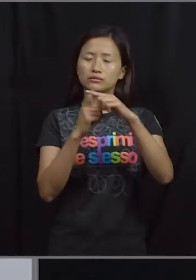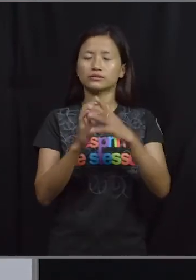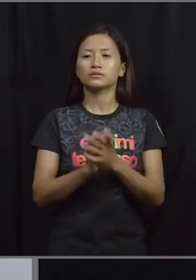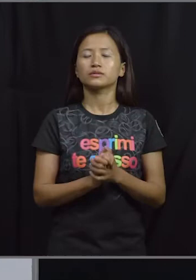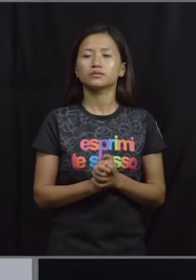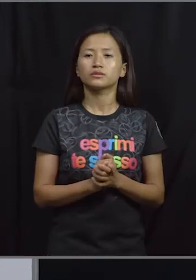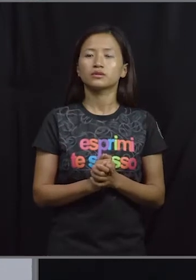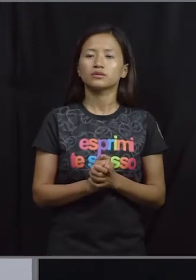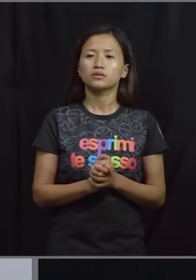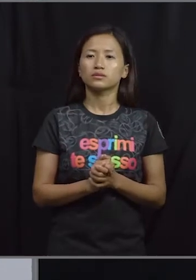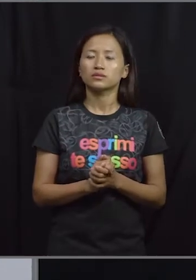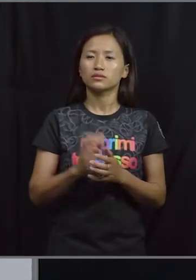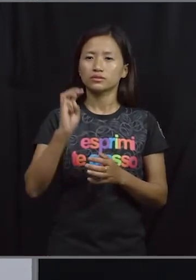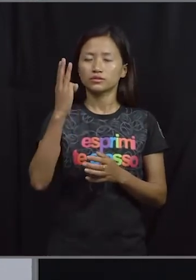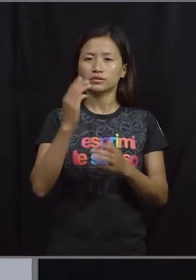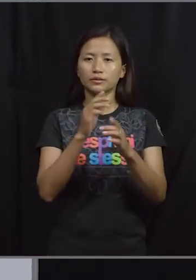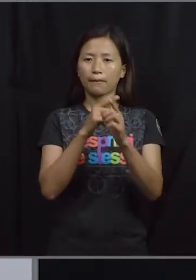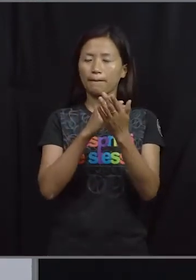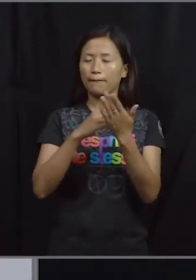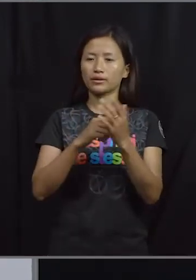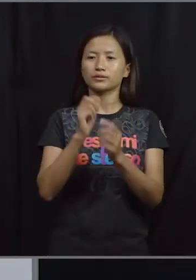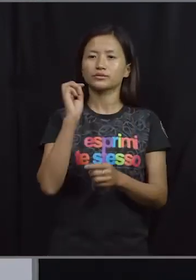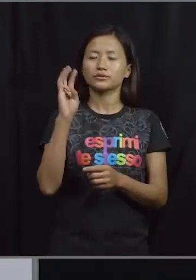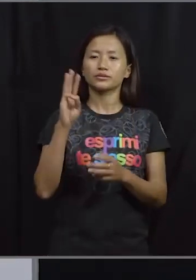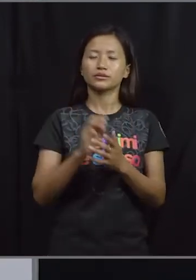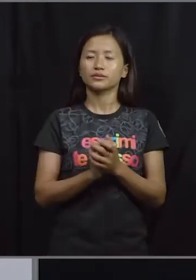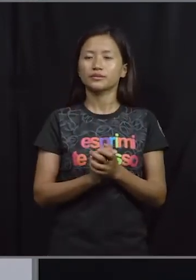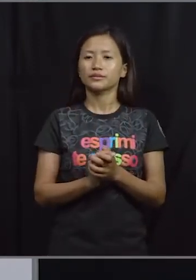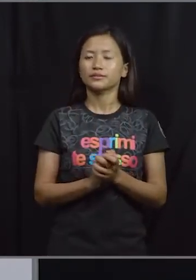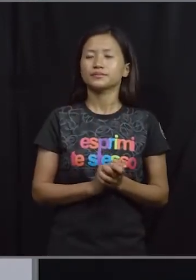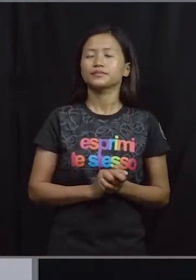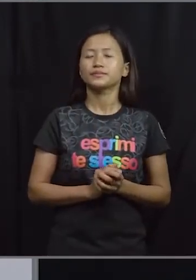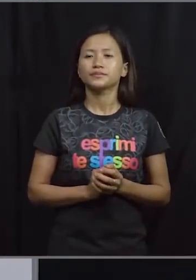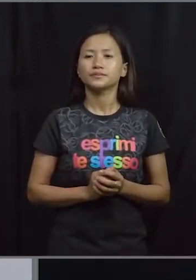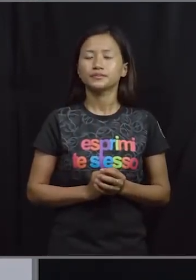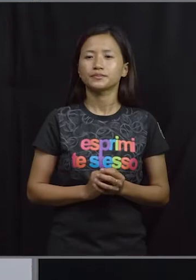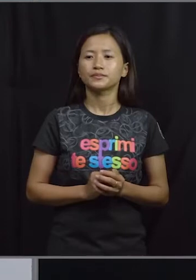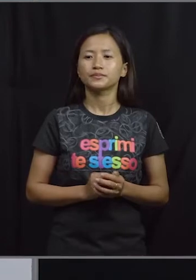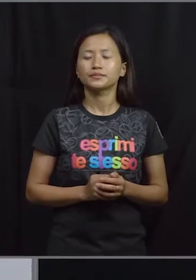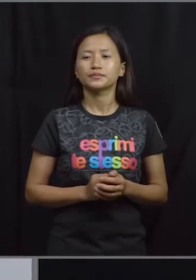that's why plus. And for 3 by 3 matrix, it will be